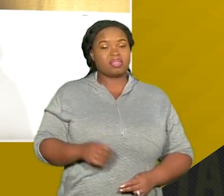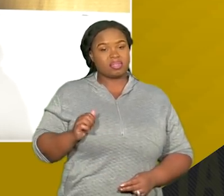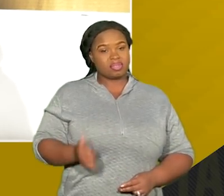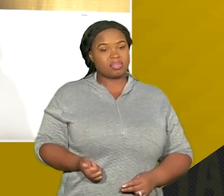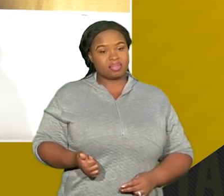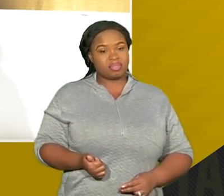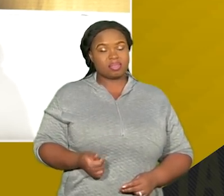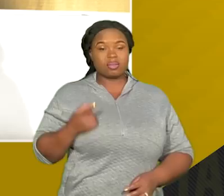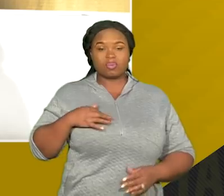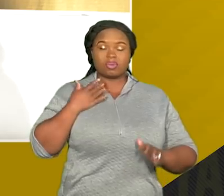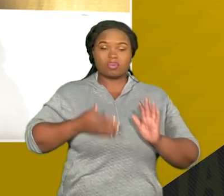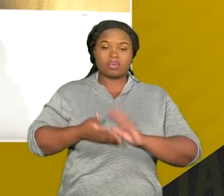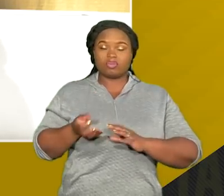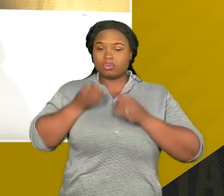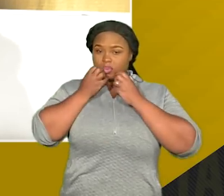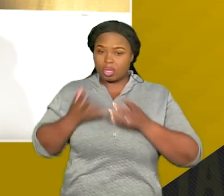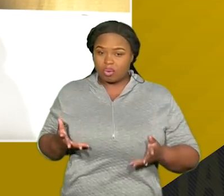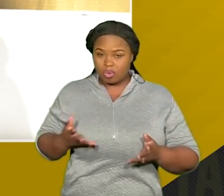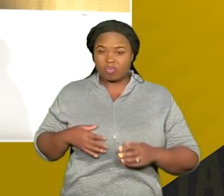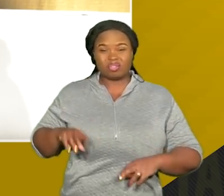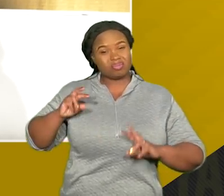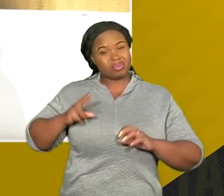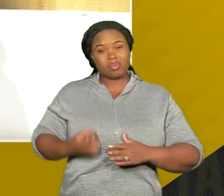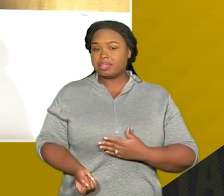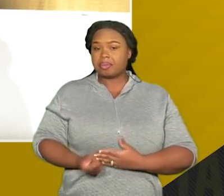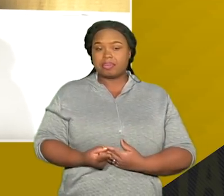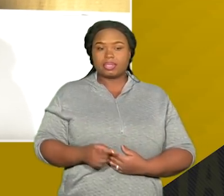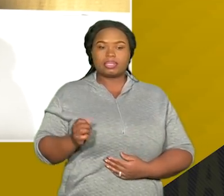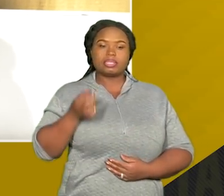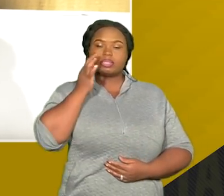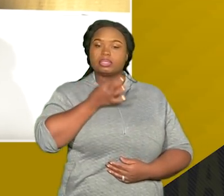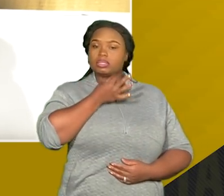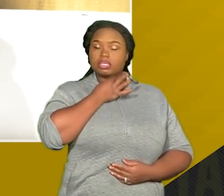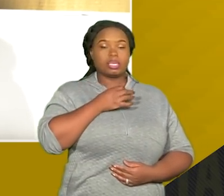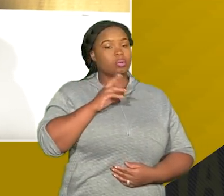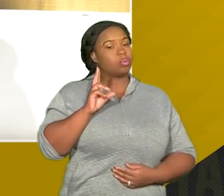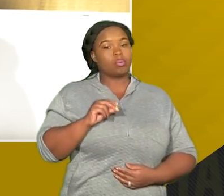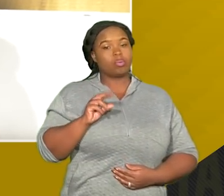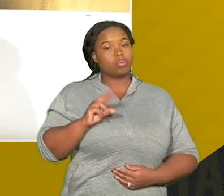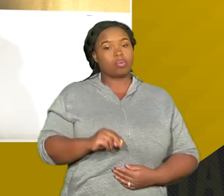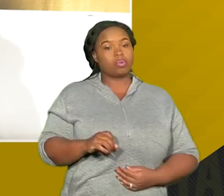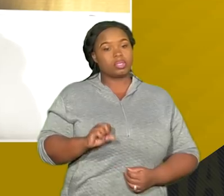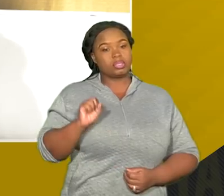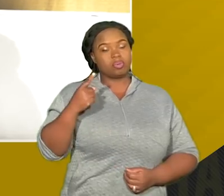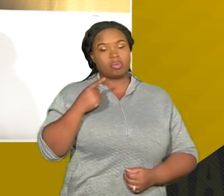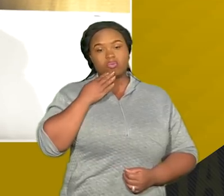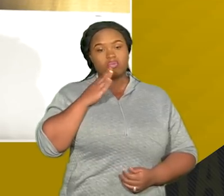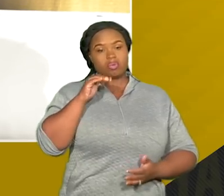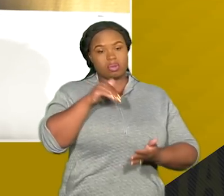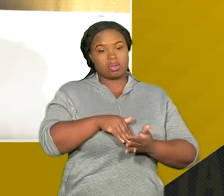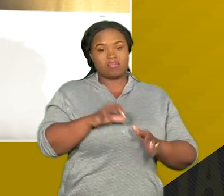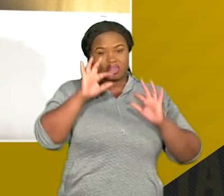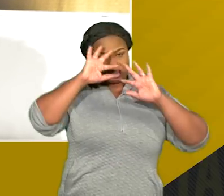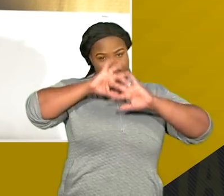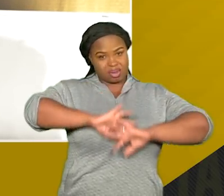or Kosango Moya on Yaksis or no Makarai, Mutu or no Mutanaki of Shira Koloi,